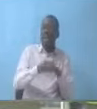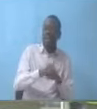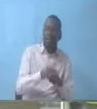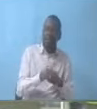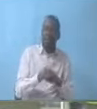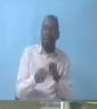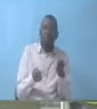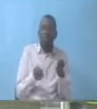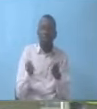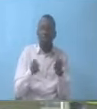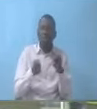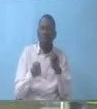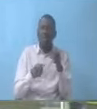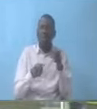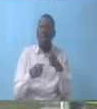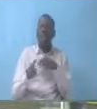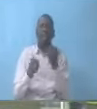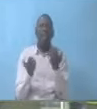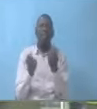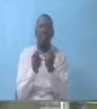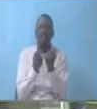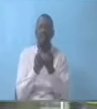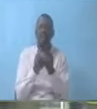economic resource of this country.